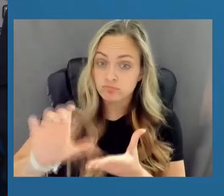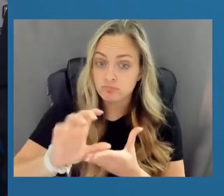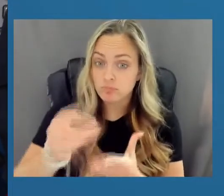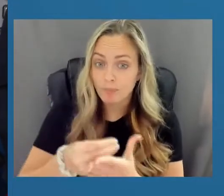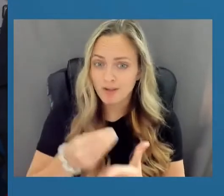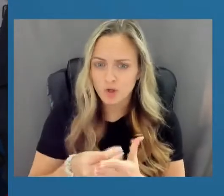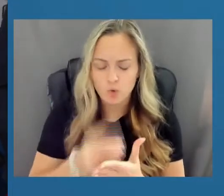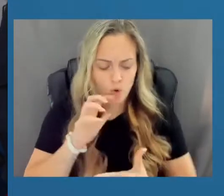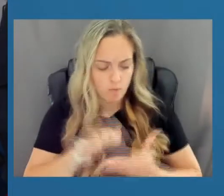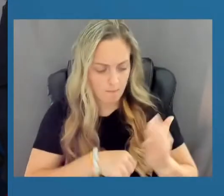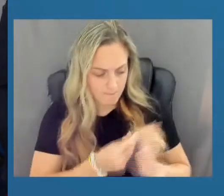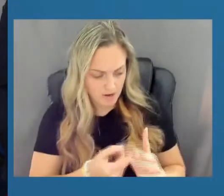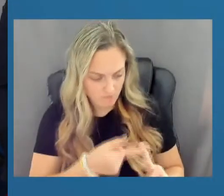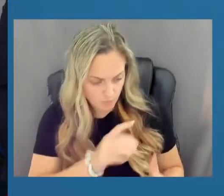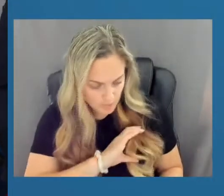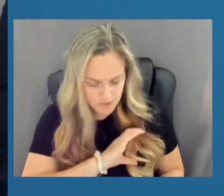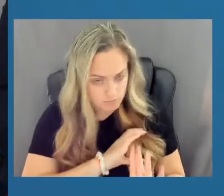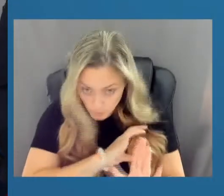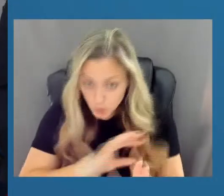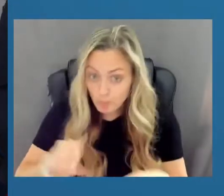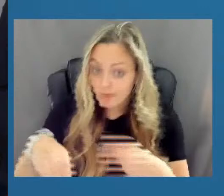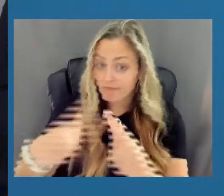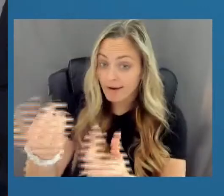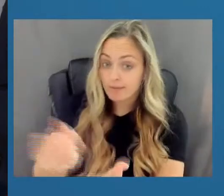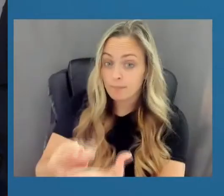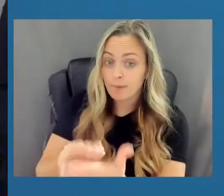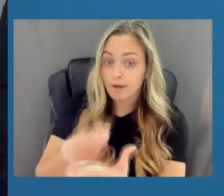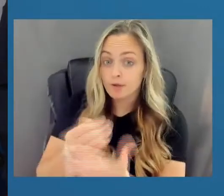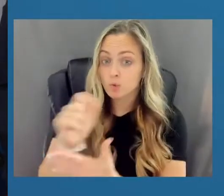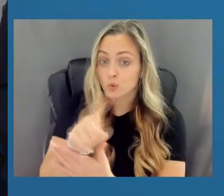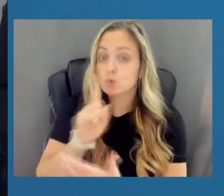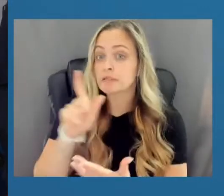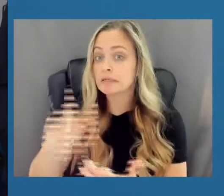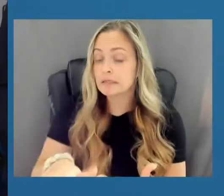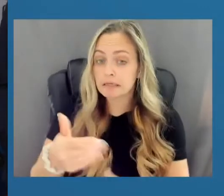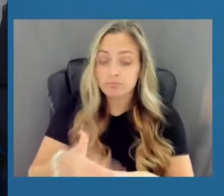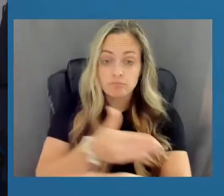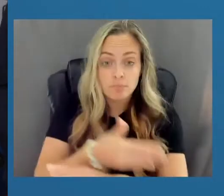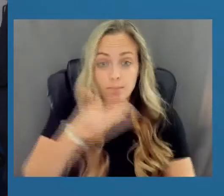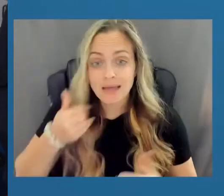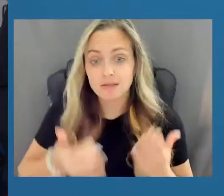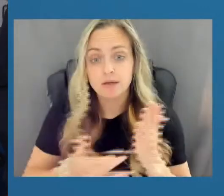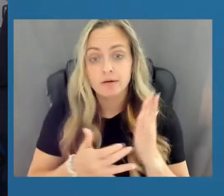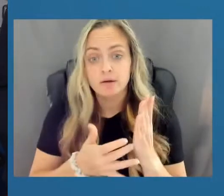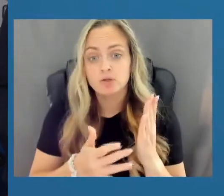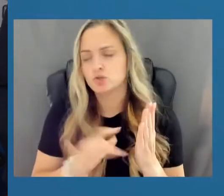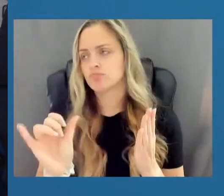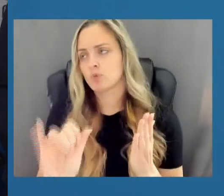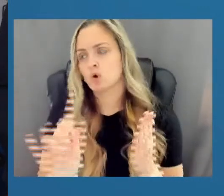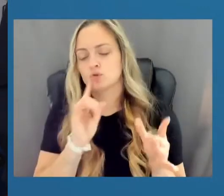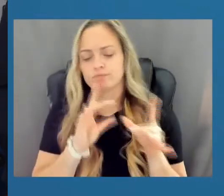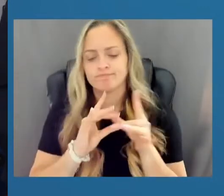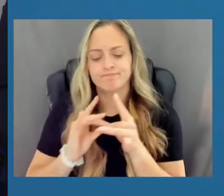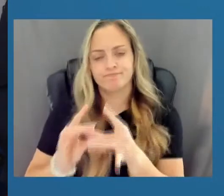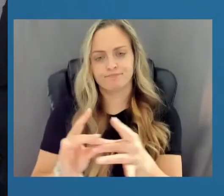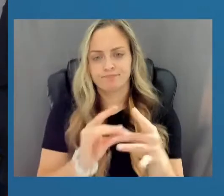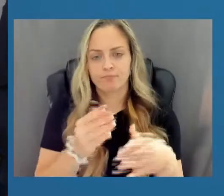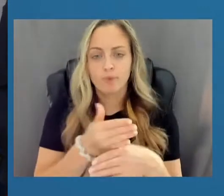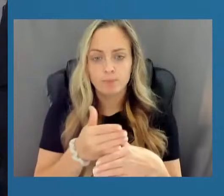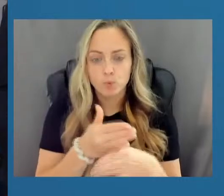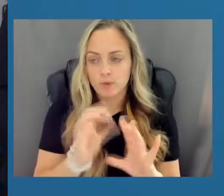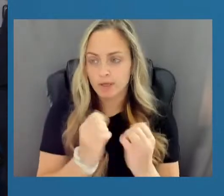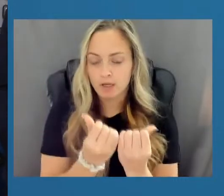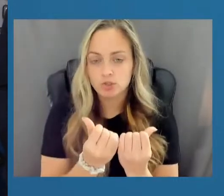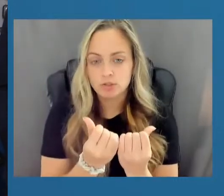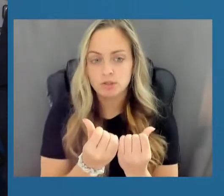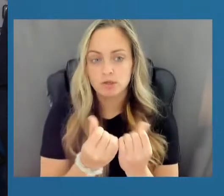we fund the police. We give them the tools they need. They have the best technology. And also the coordination between our agencies, where the